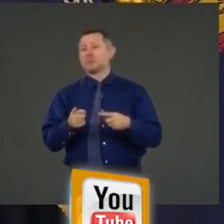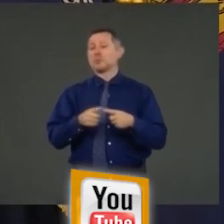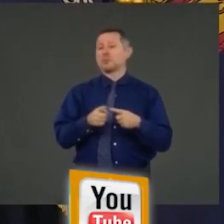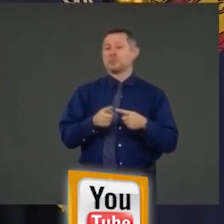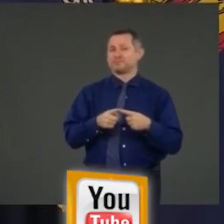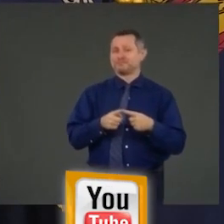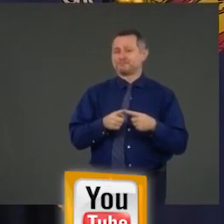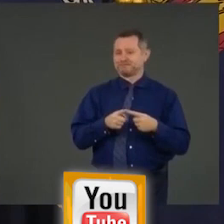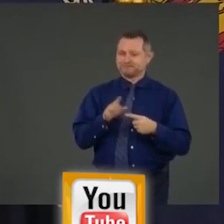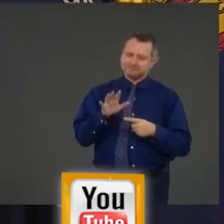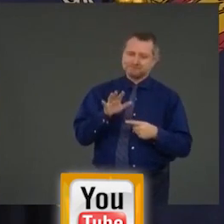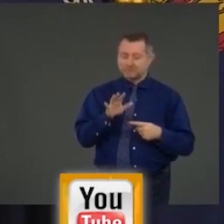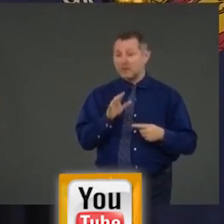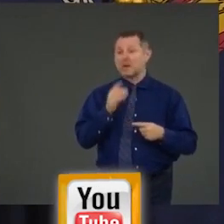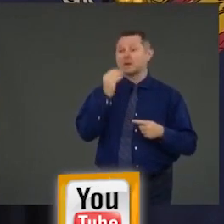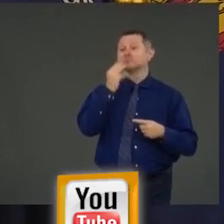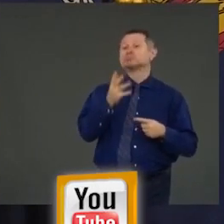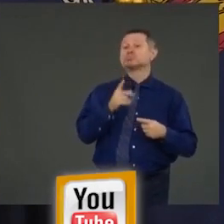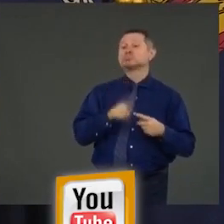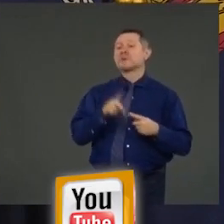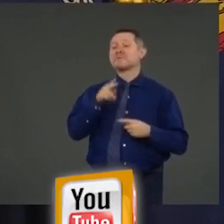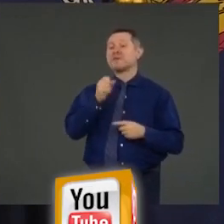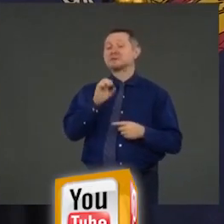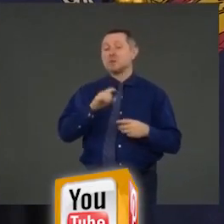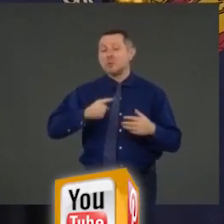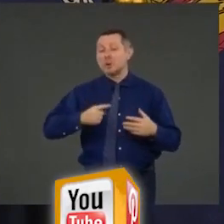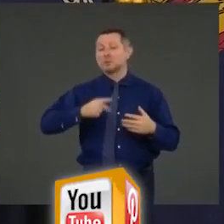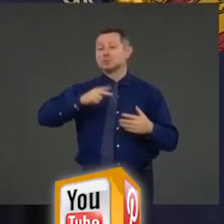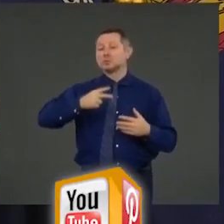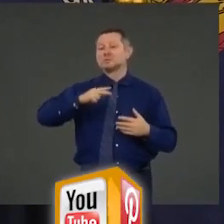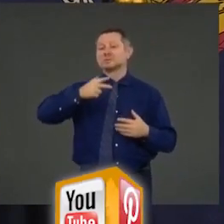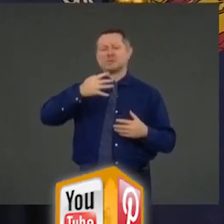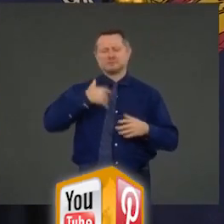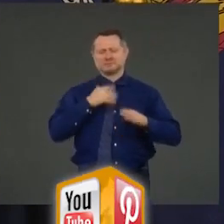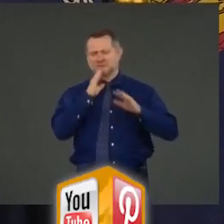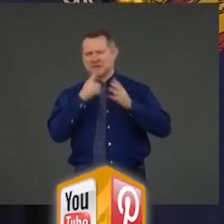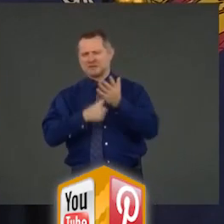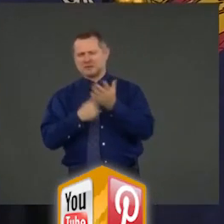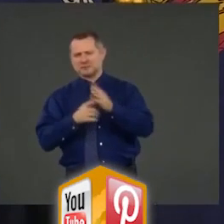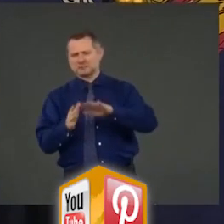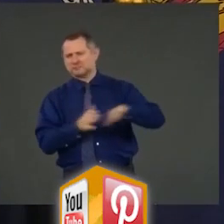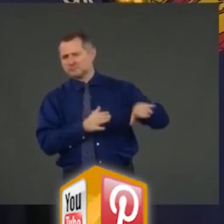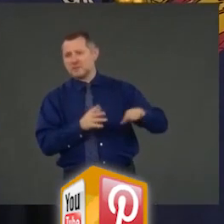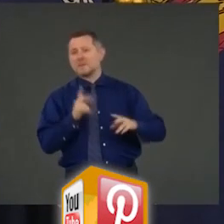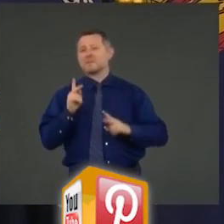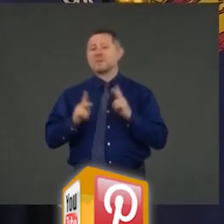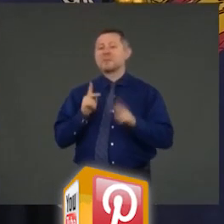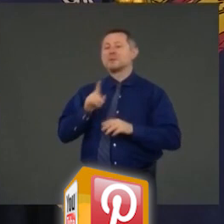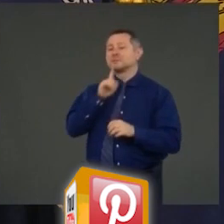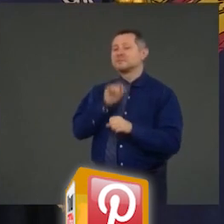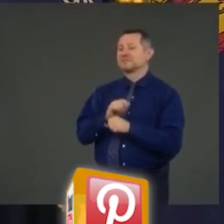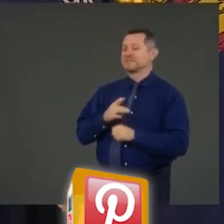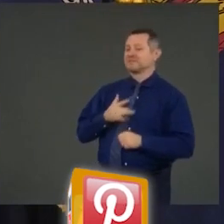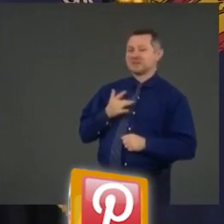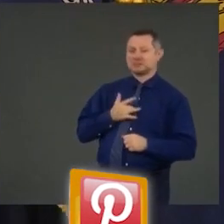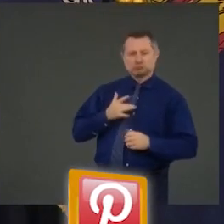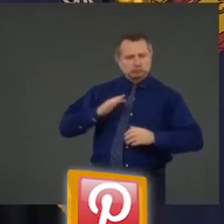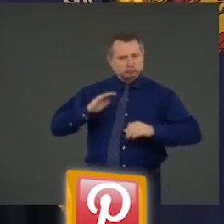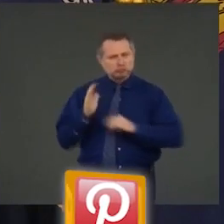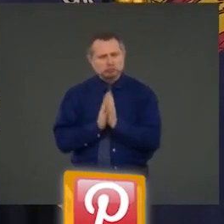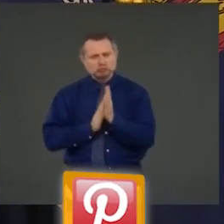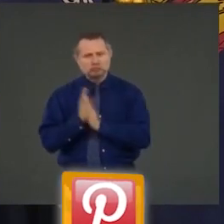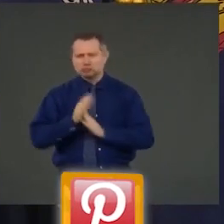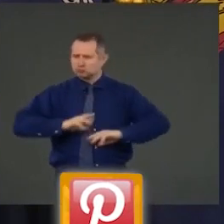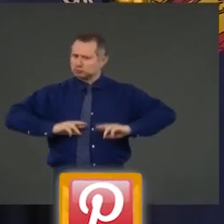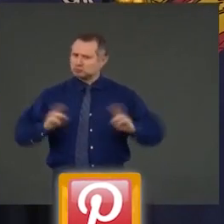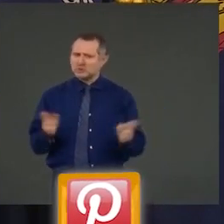forget what we do with the phasings of the reopening. When do people feel confident to come back to New York